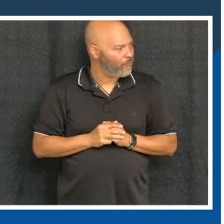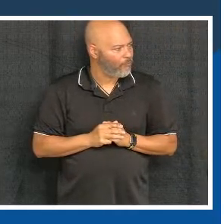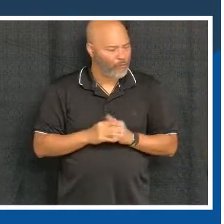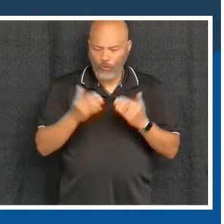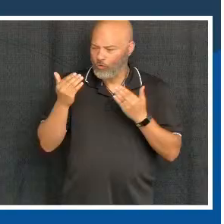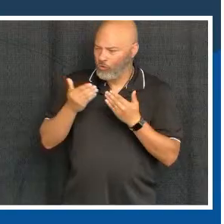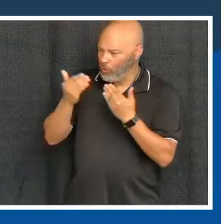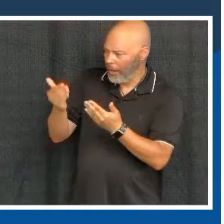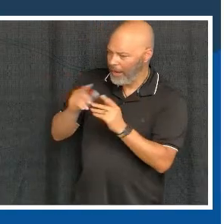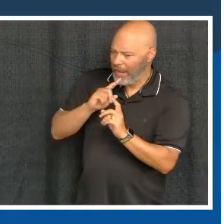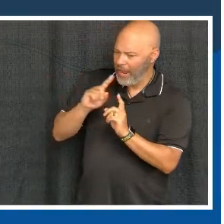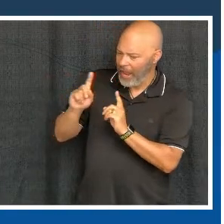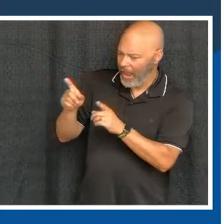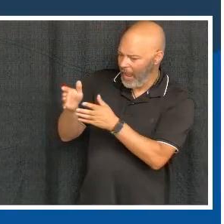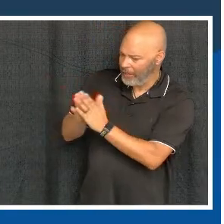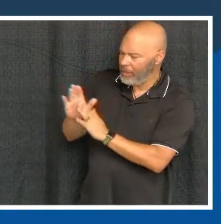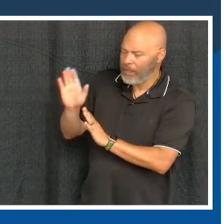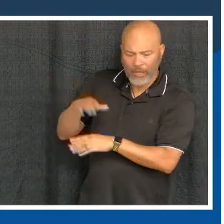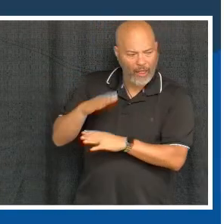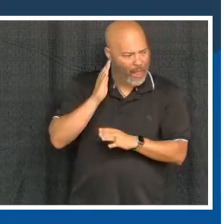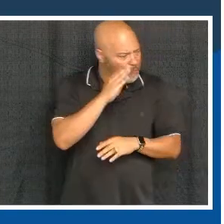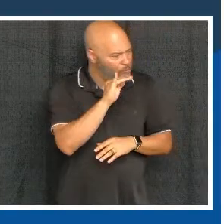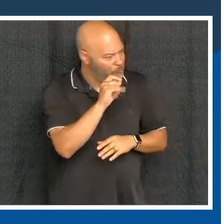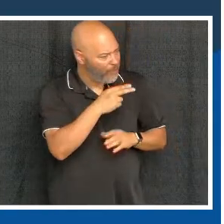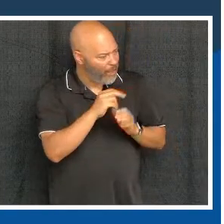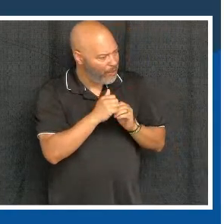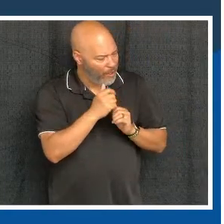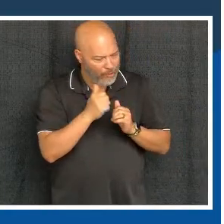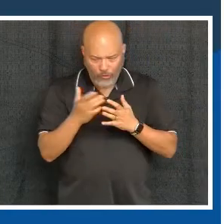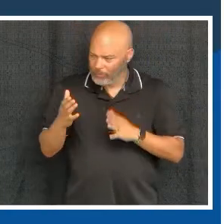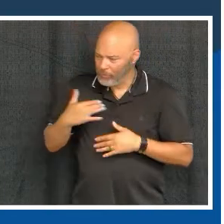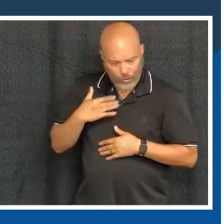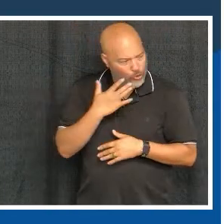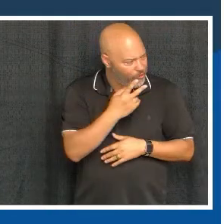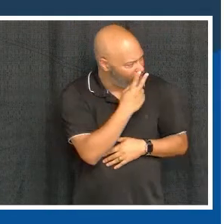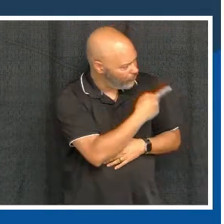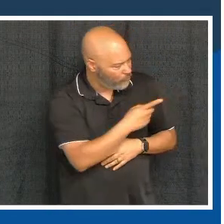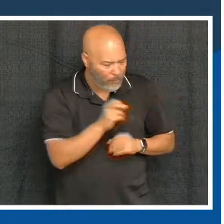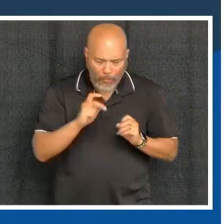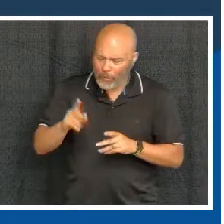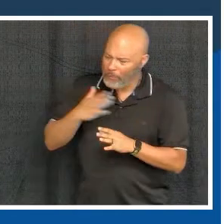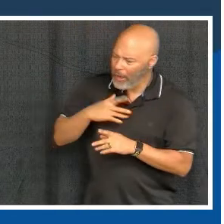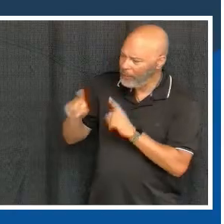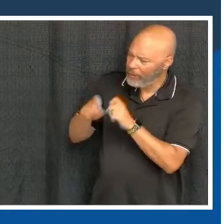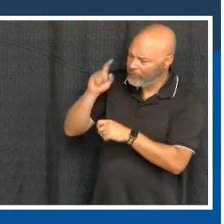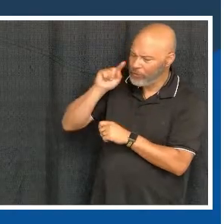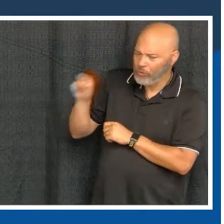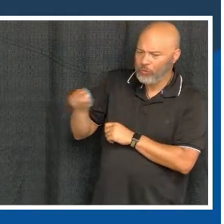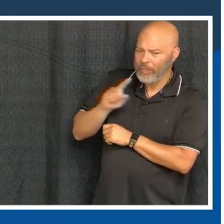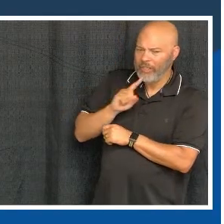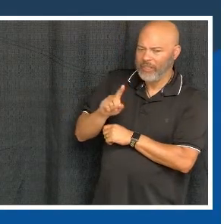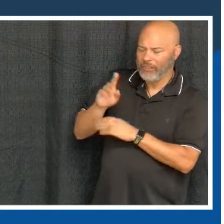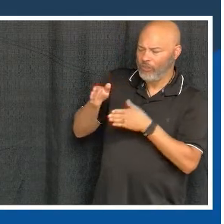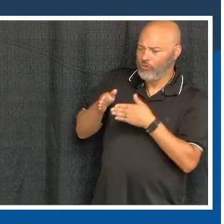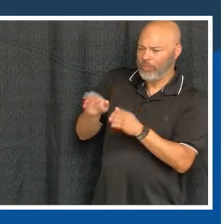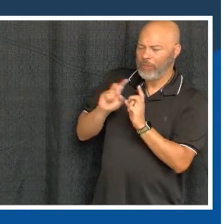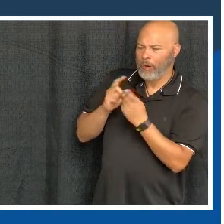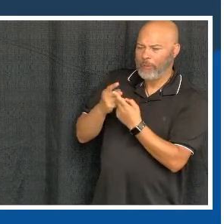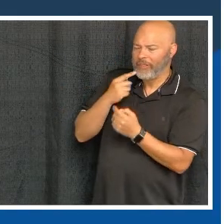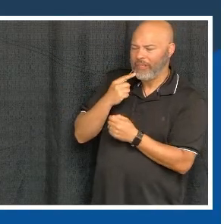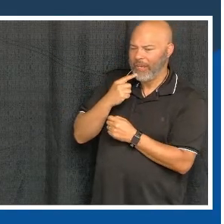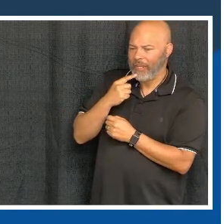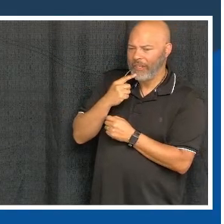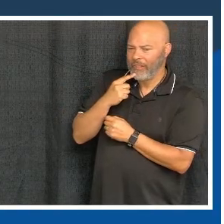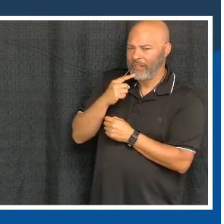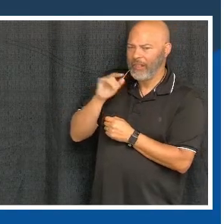ask your question. Sorry. Mr. Smith, how you doing? Good to see you. Good to see you. So my question is, the street department said that